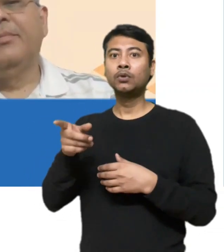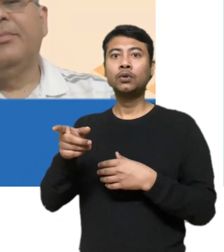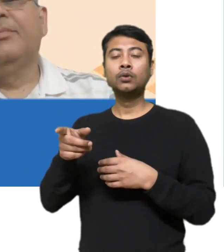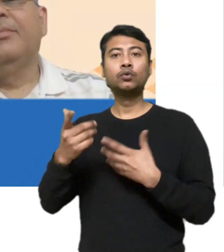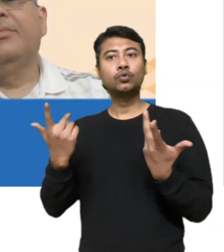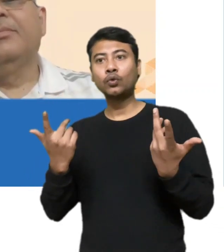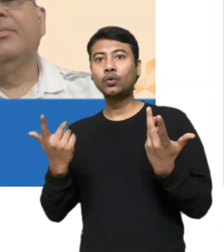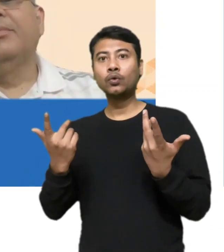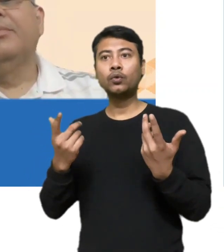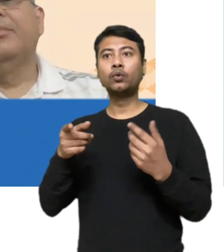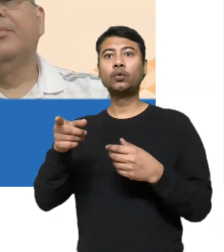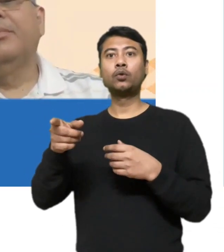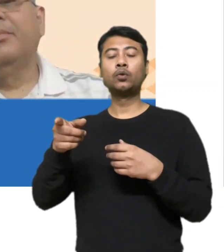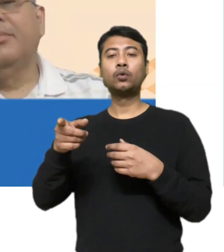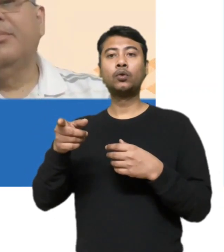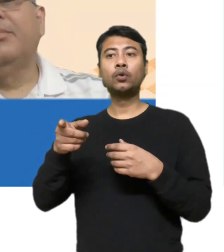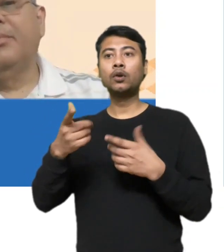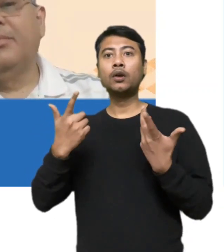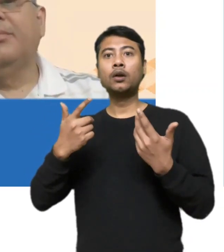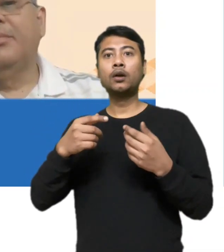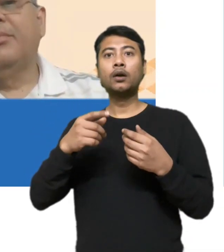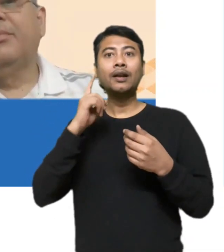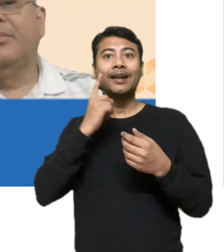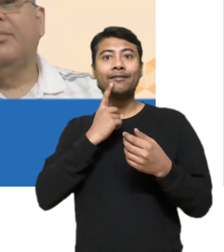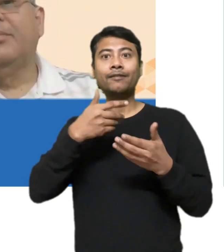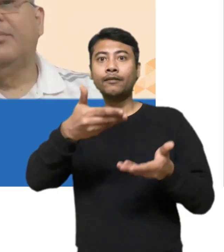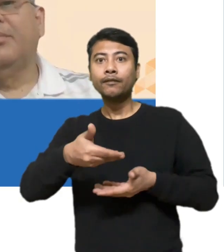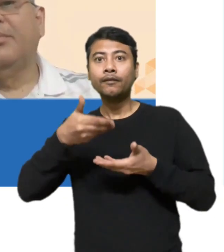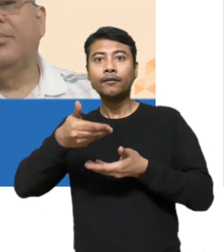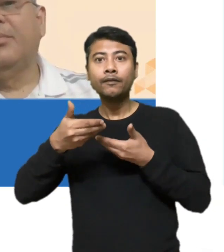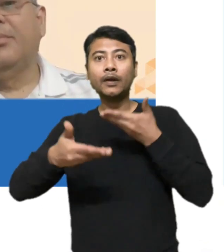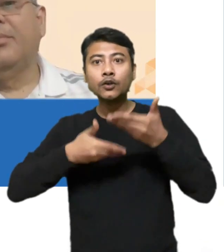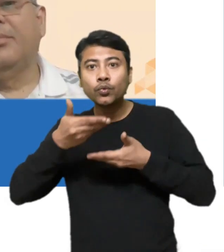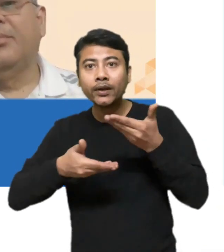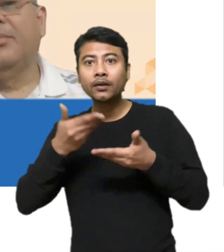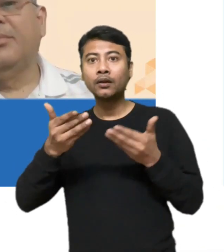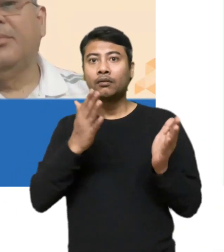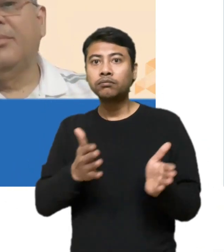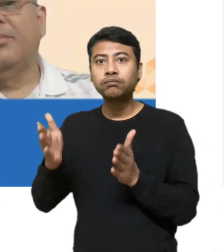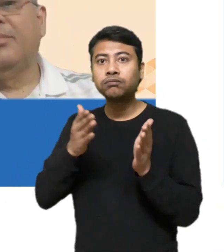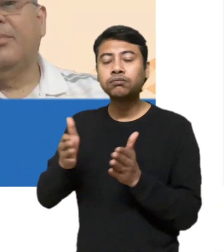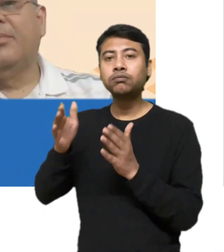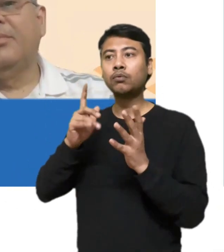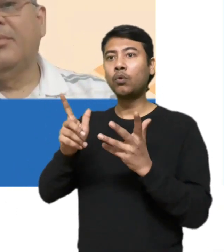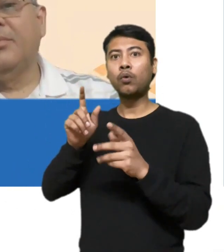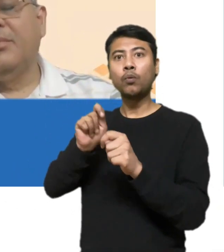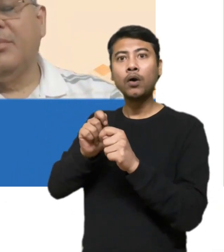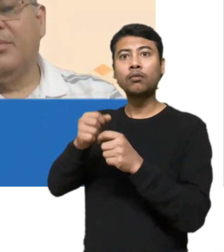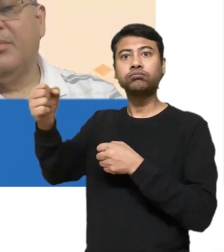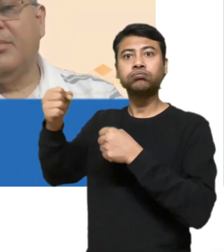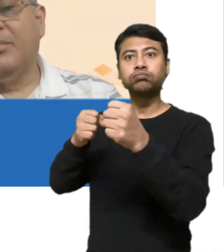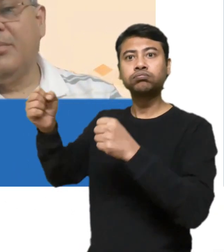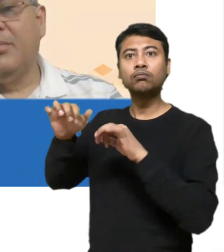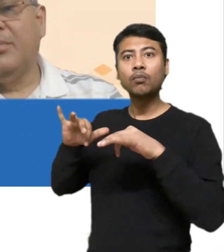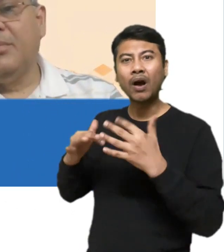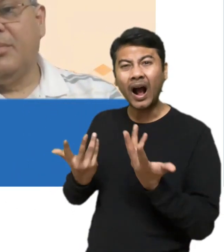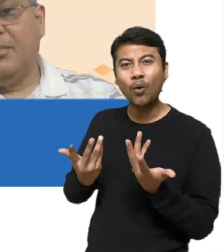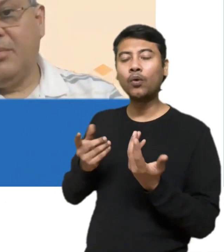How do they make sure every shift goes clear? So they have given us kiosks in all their